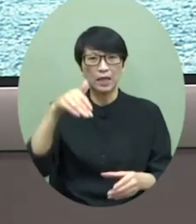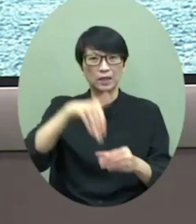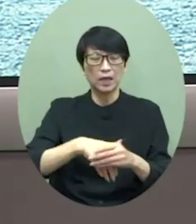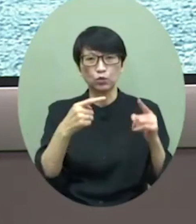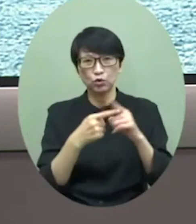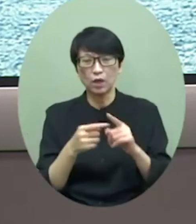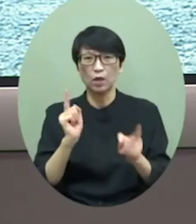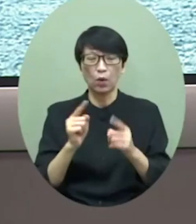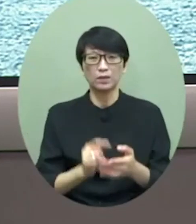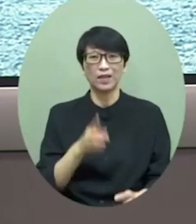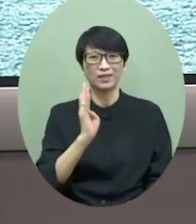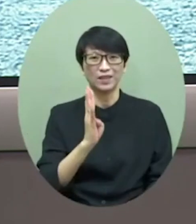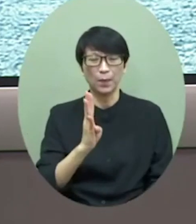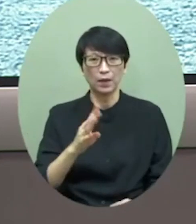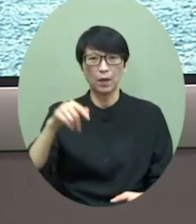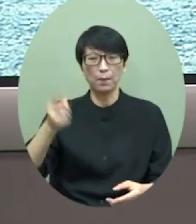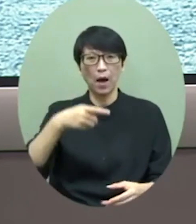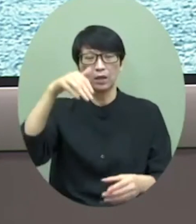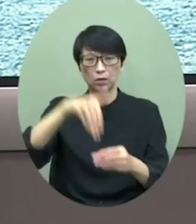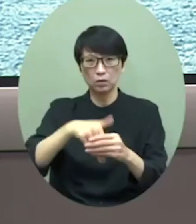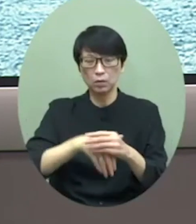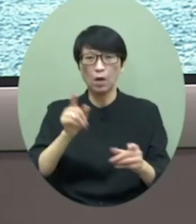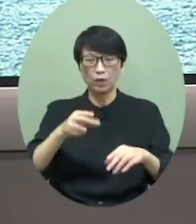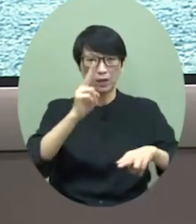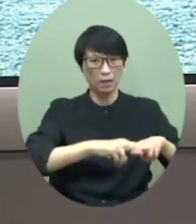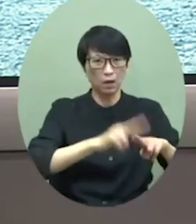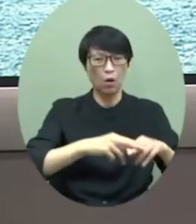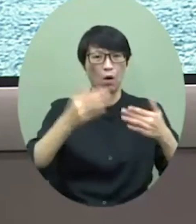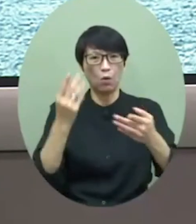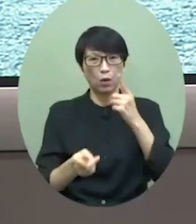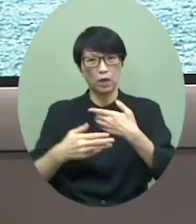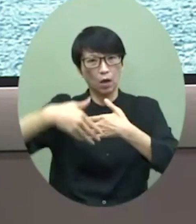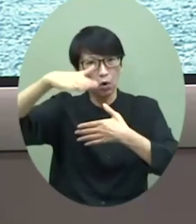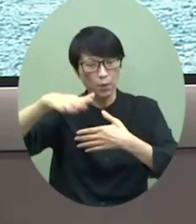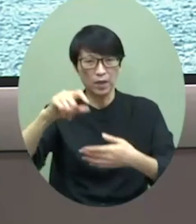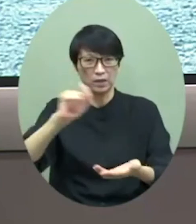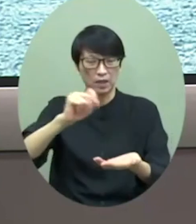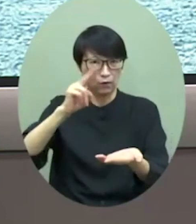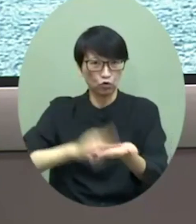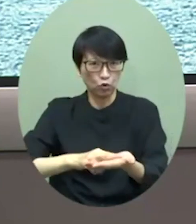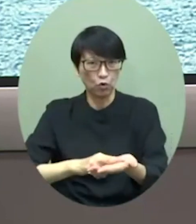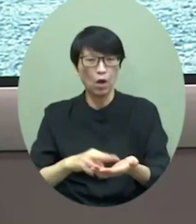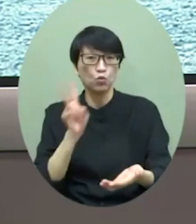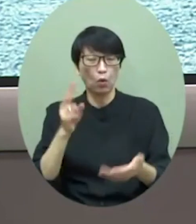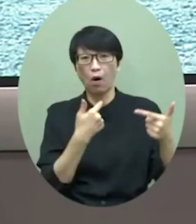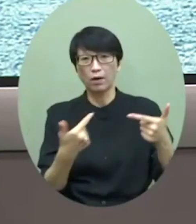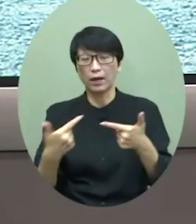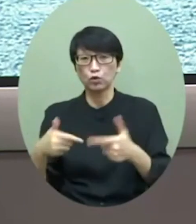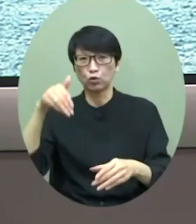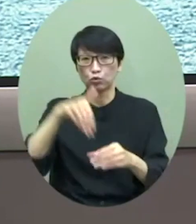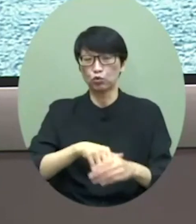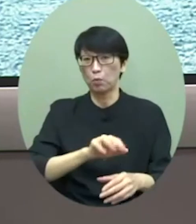many would be asking this question now for the 3 million plus voters or voters stranded